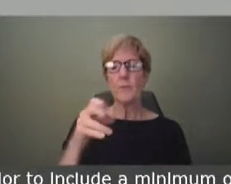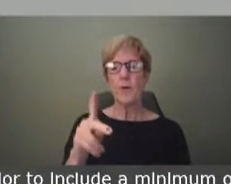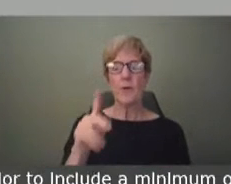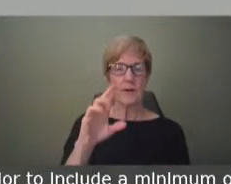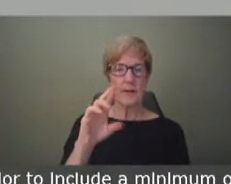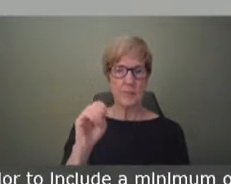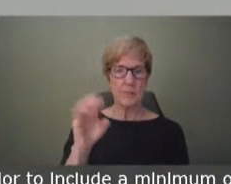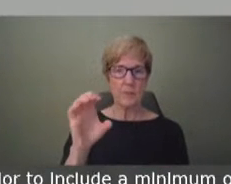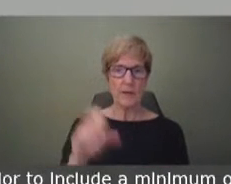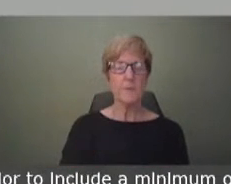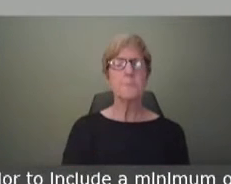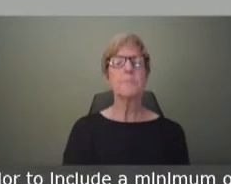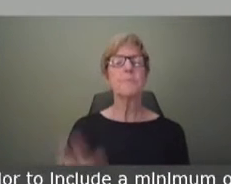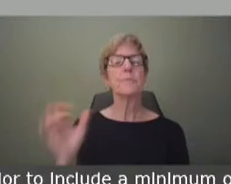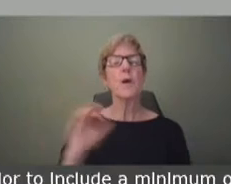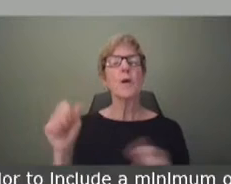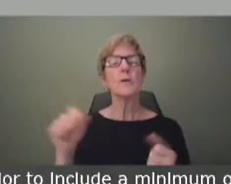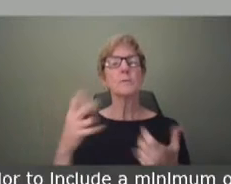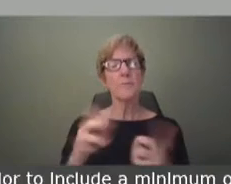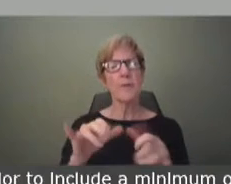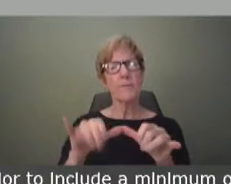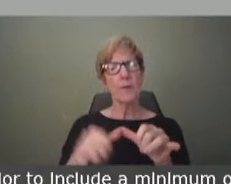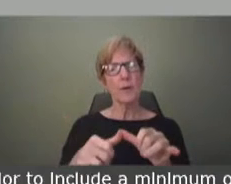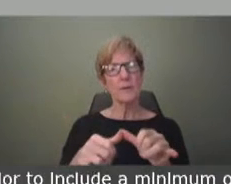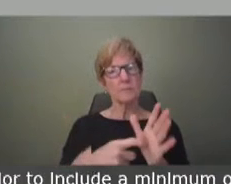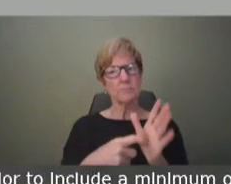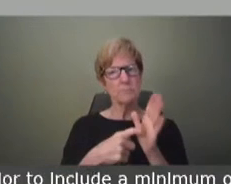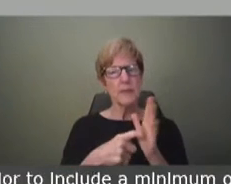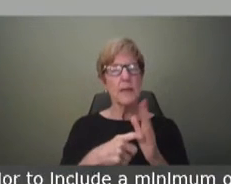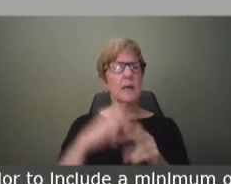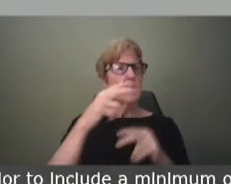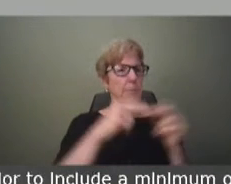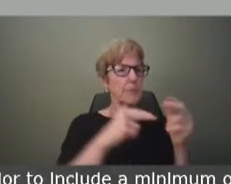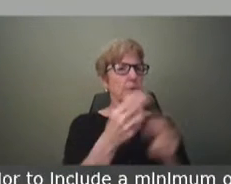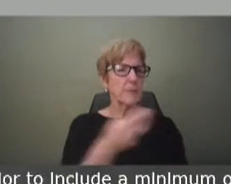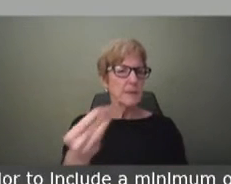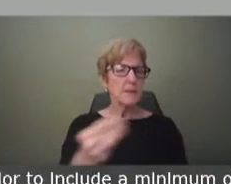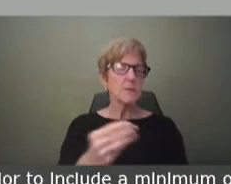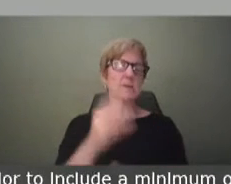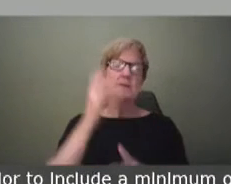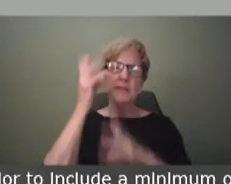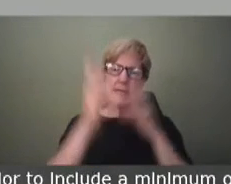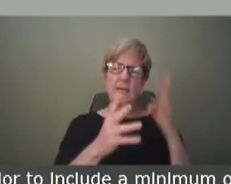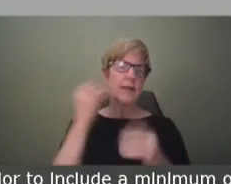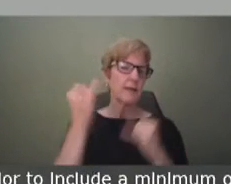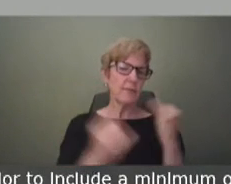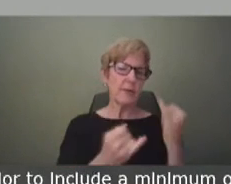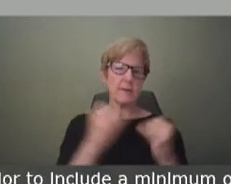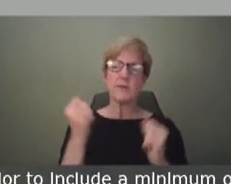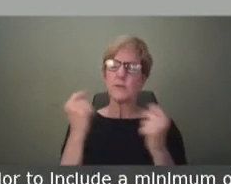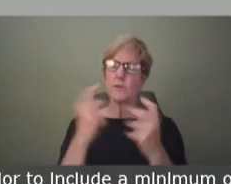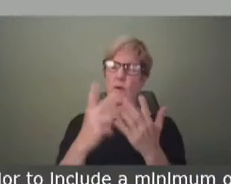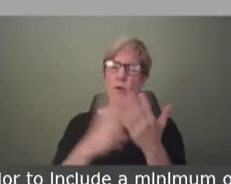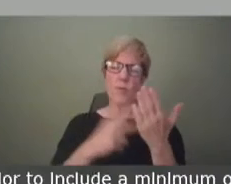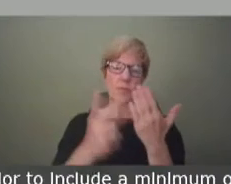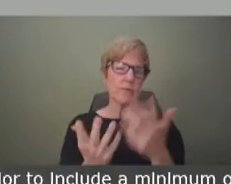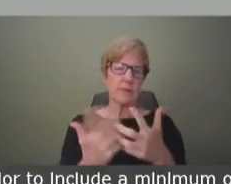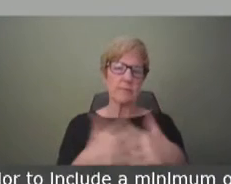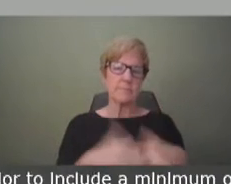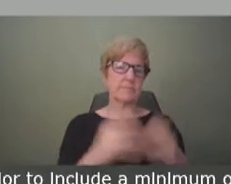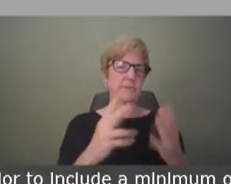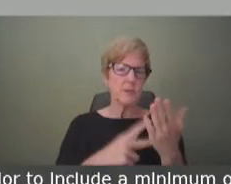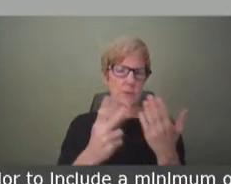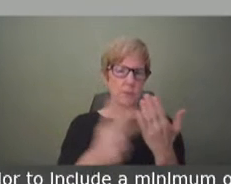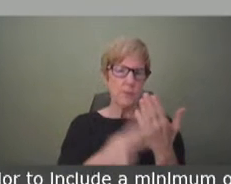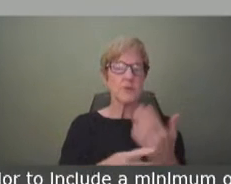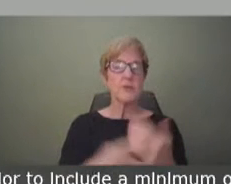uh also would provide architect tal standards to include building materials Innovative standards are all U programmed into the project to allow this type